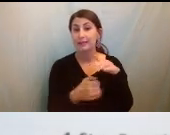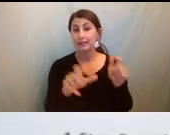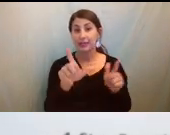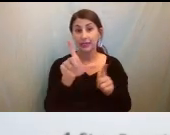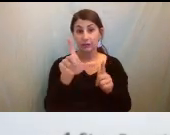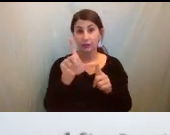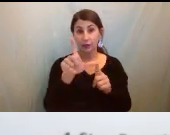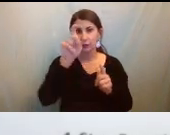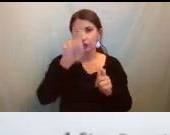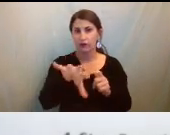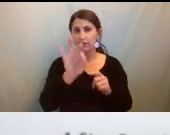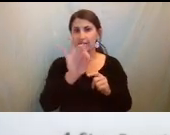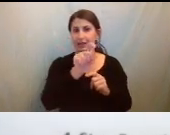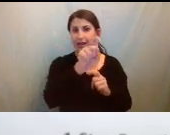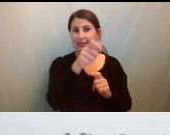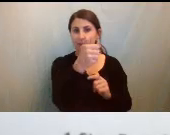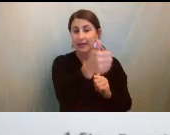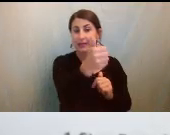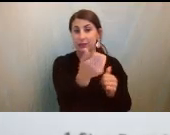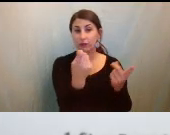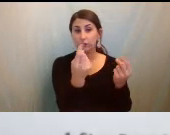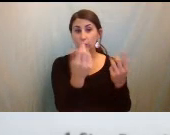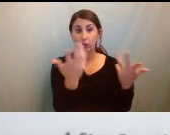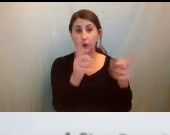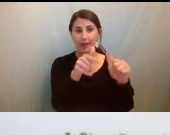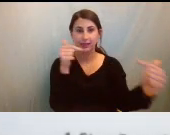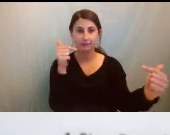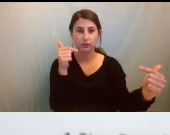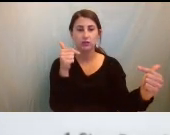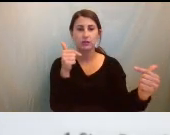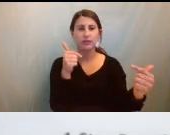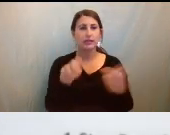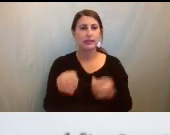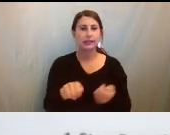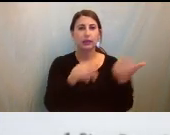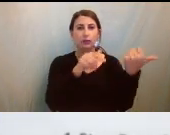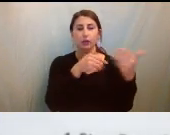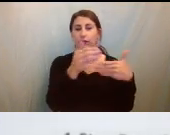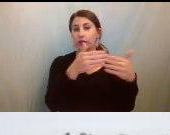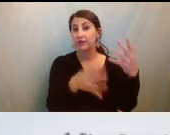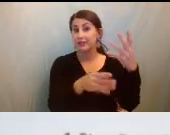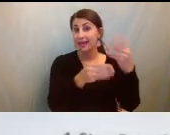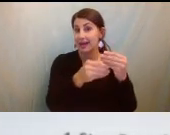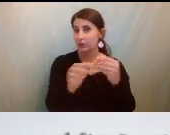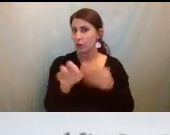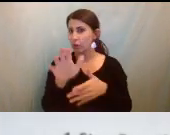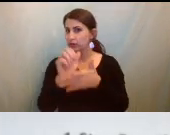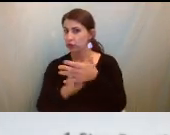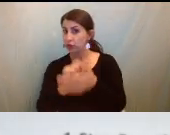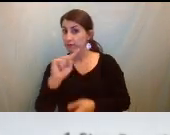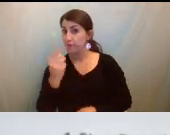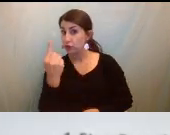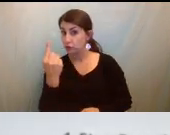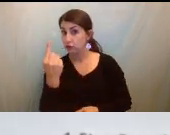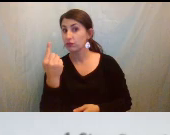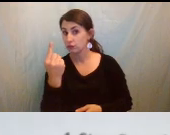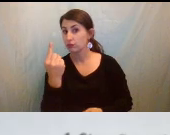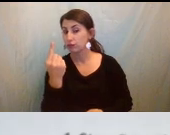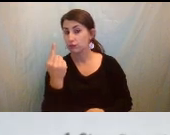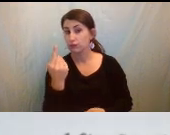Isolate the variable, so get x by itself through inverses. Get rid of what is added or subtracted